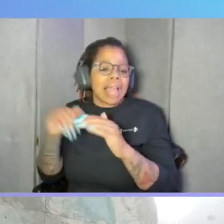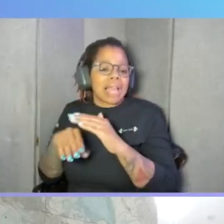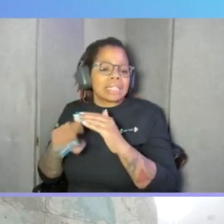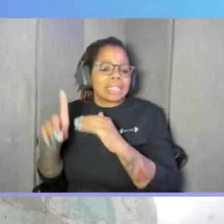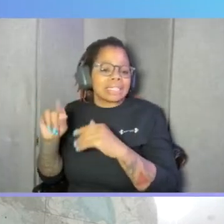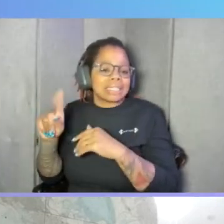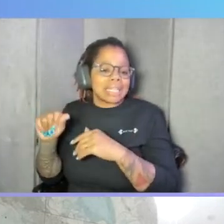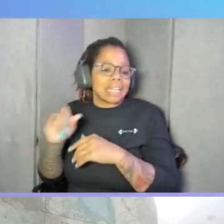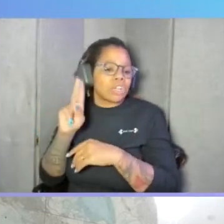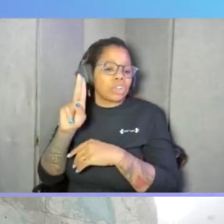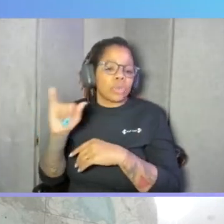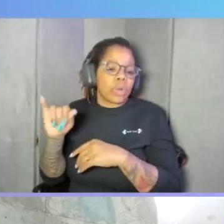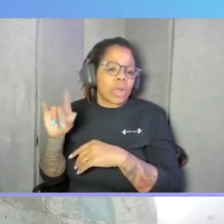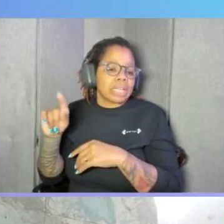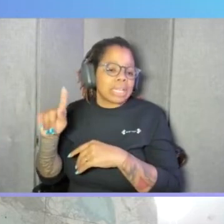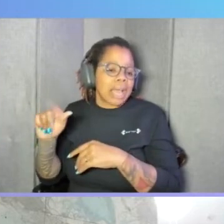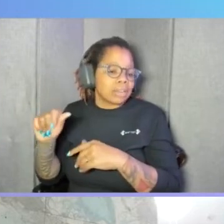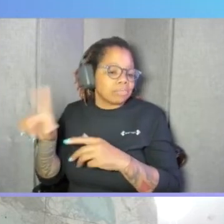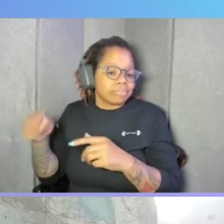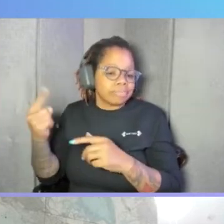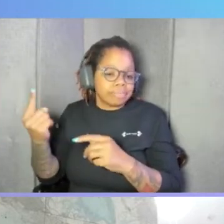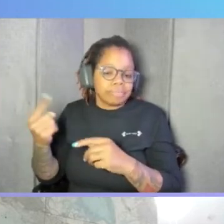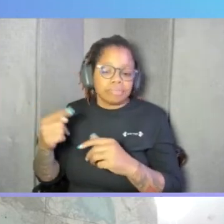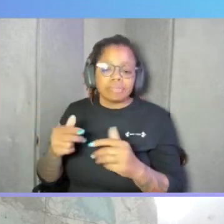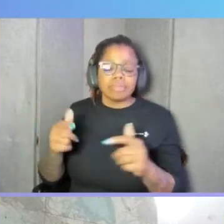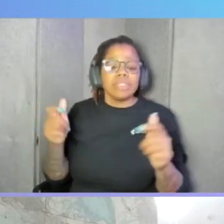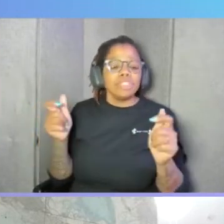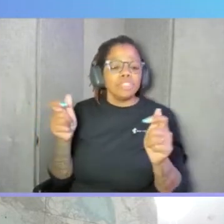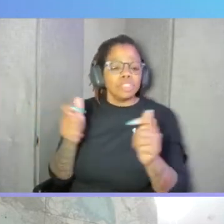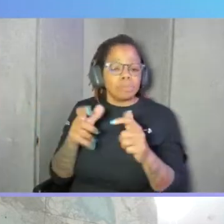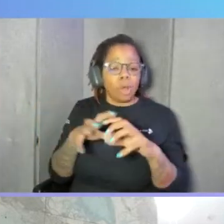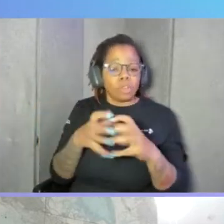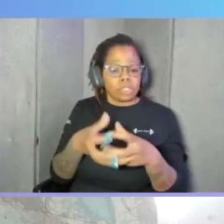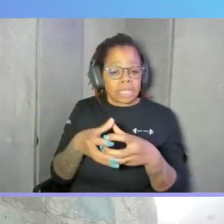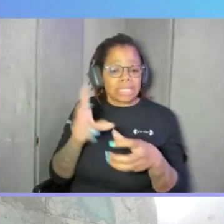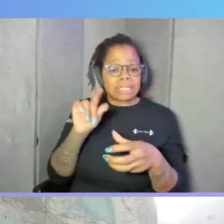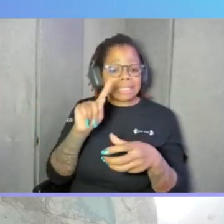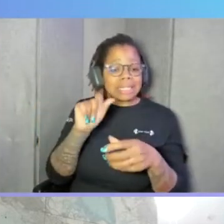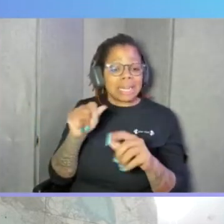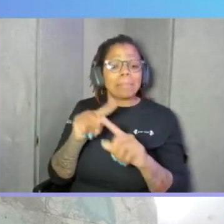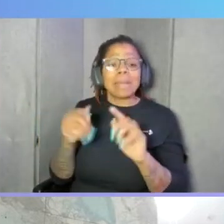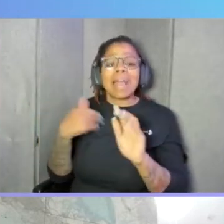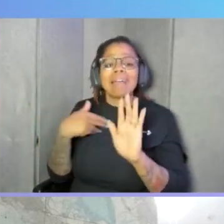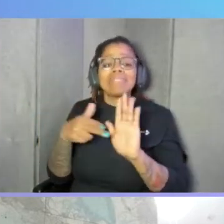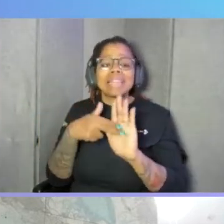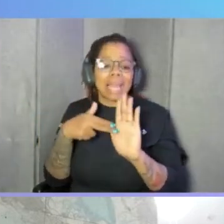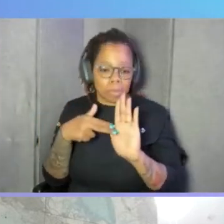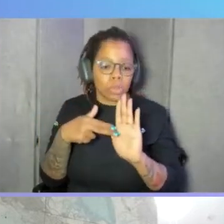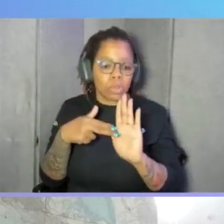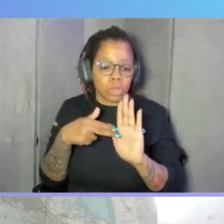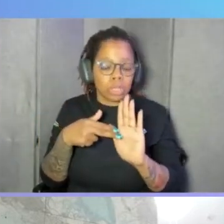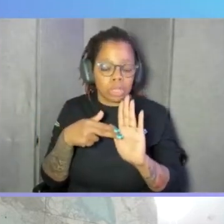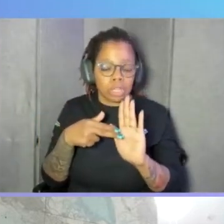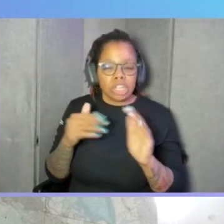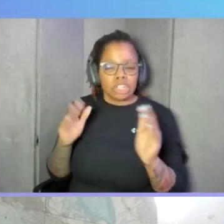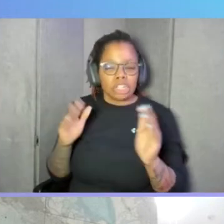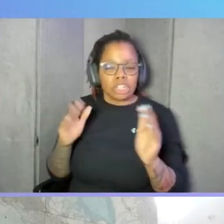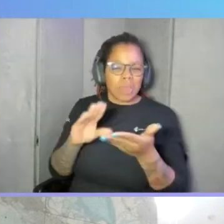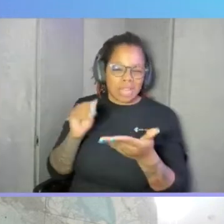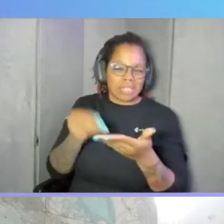UI data. So smaller sets of data, but labeled, so it's less